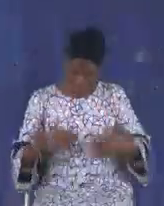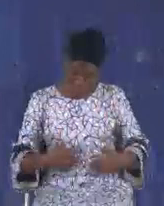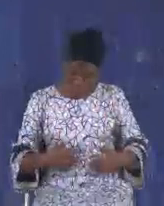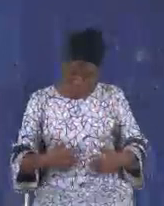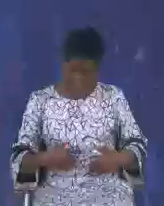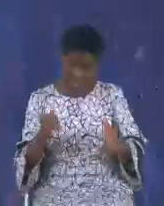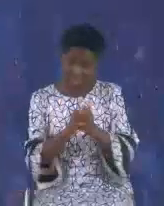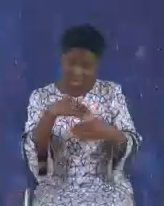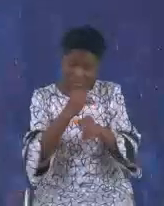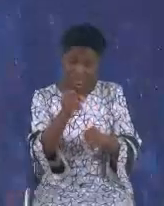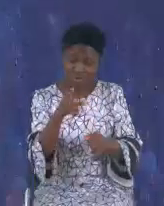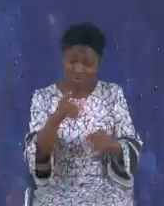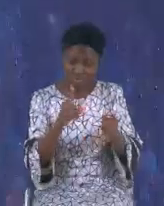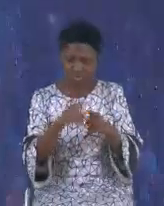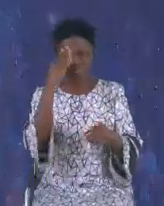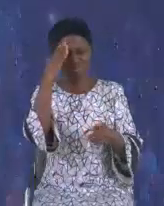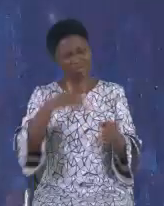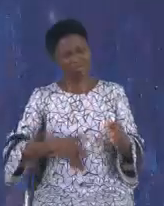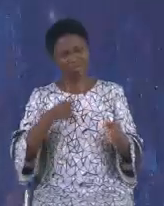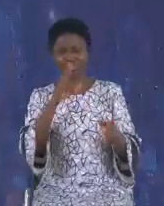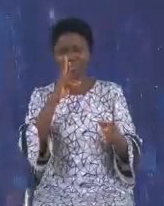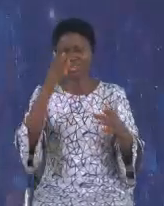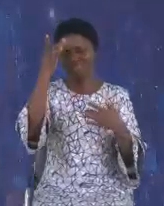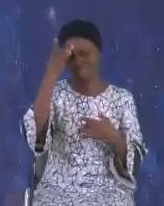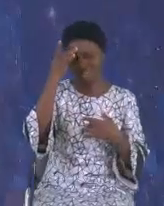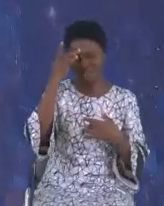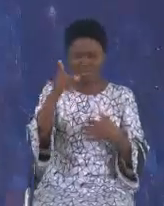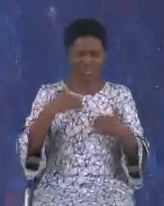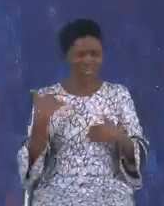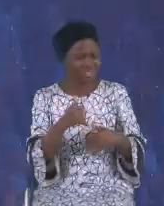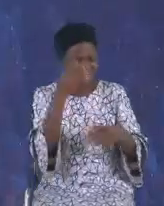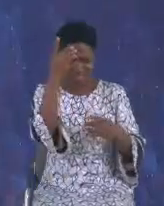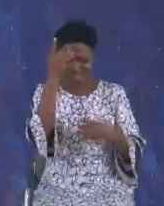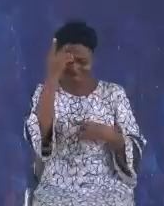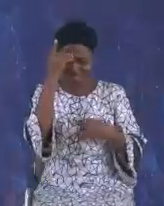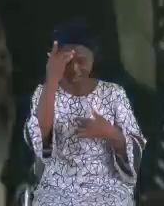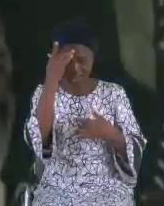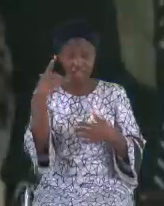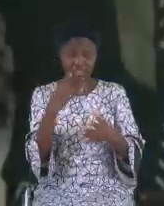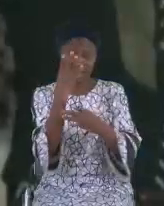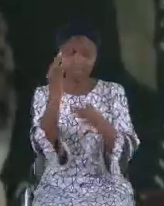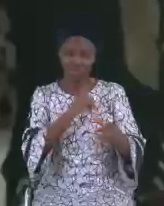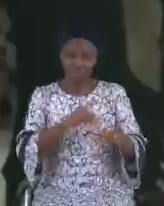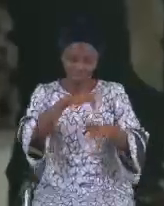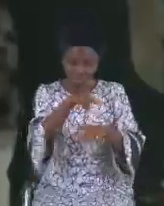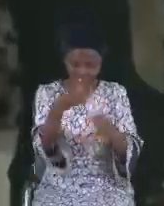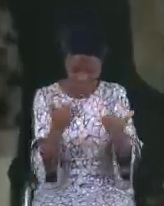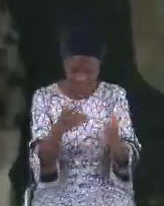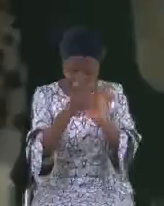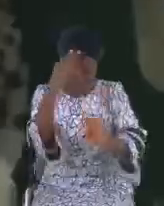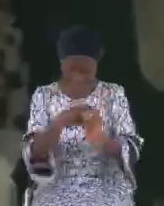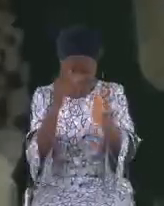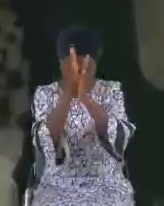you to know you are sick, you have any disease, the hand of the Lord touch you right now.